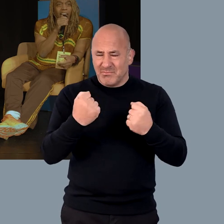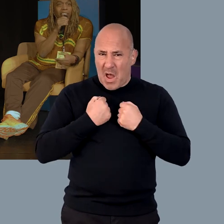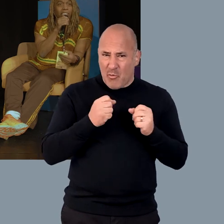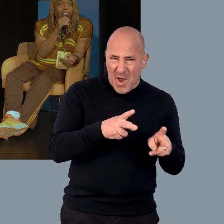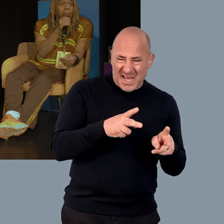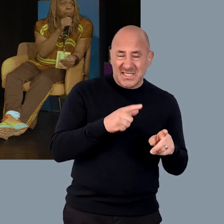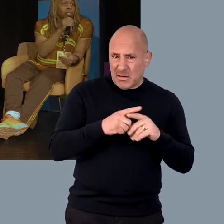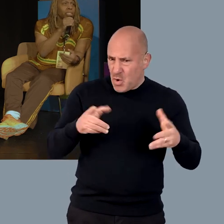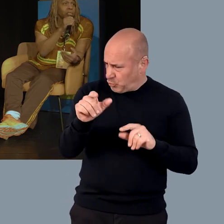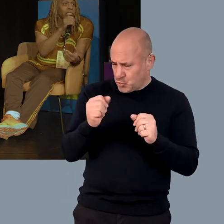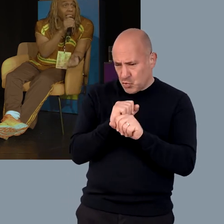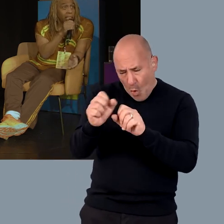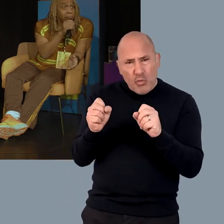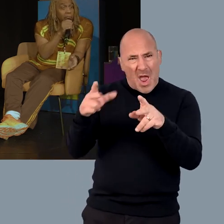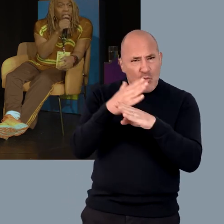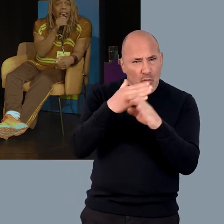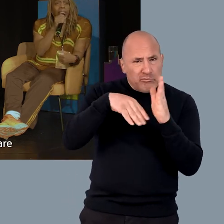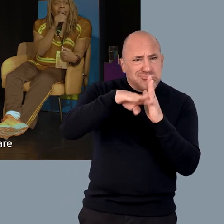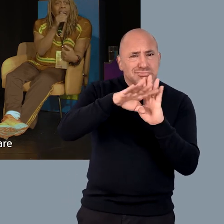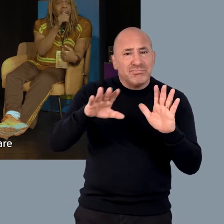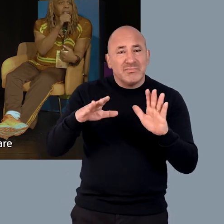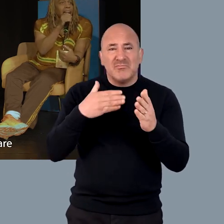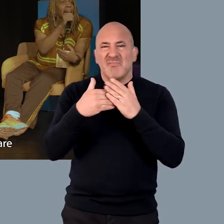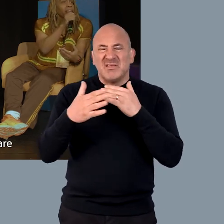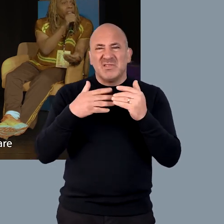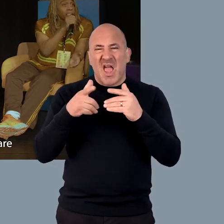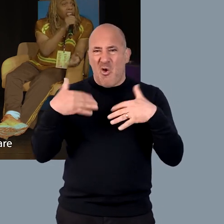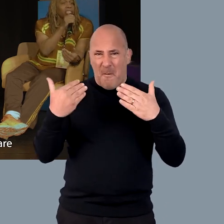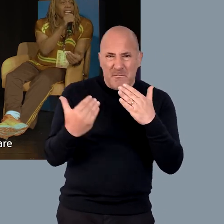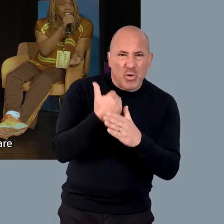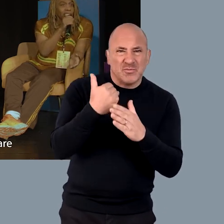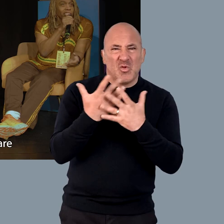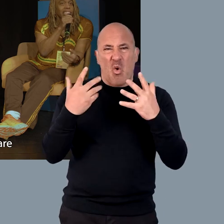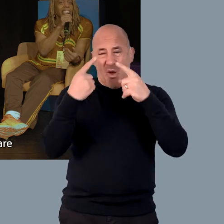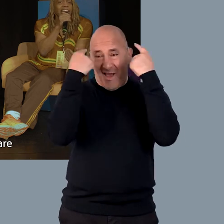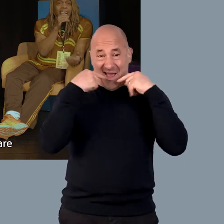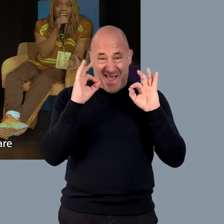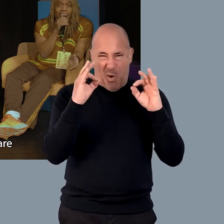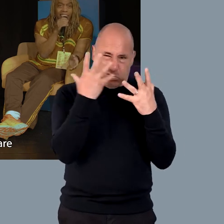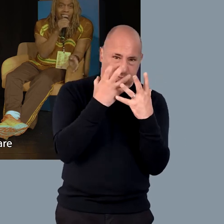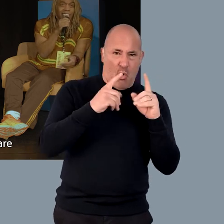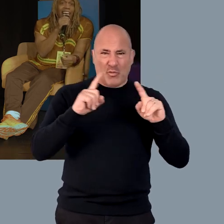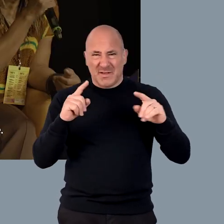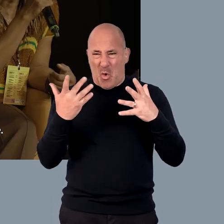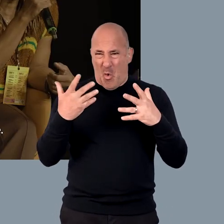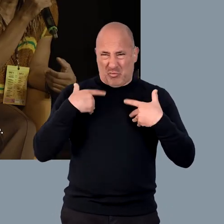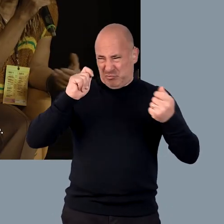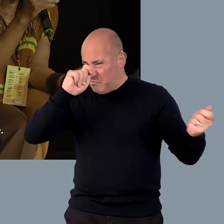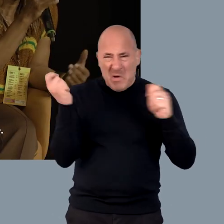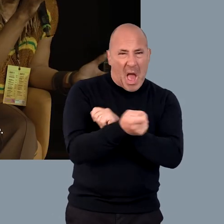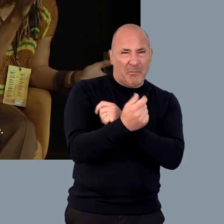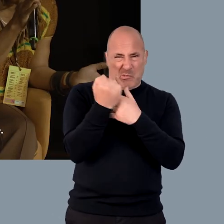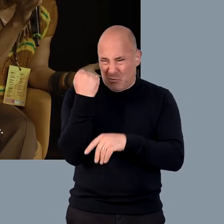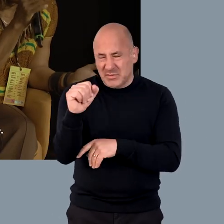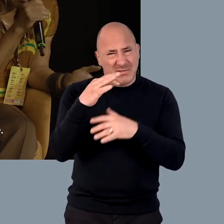um, and I should encourage other people to do the same. And that doesn't matter how conventional and headshotty and they are and how